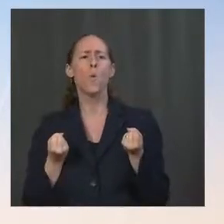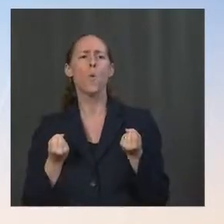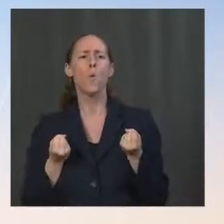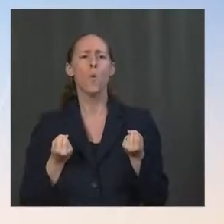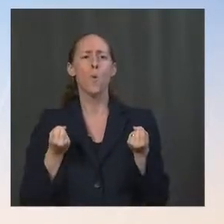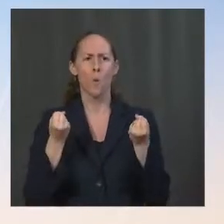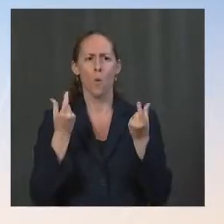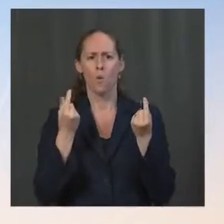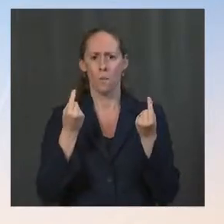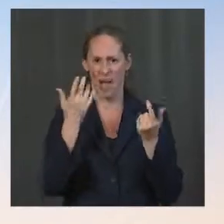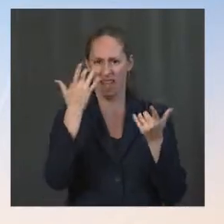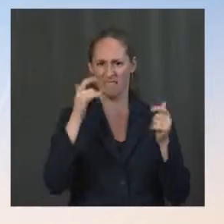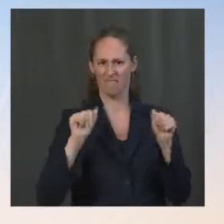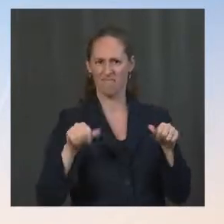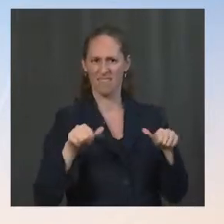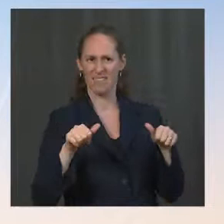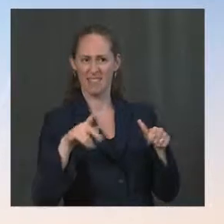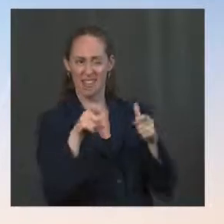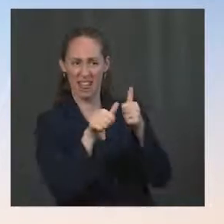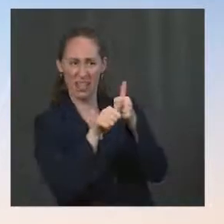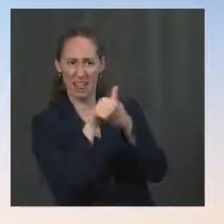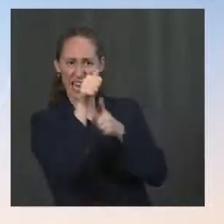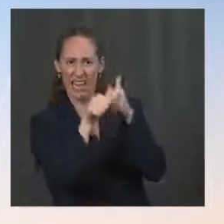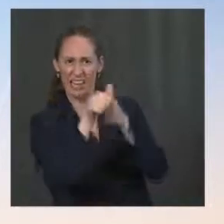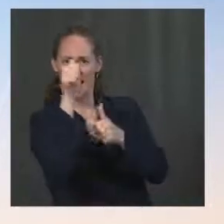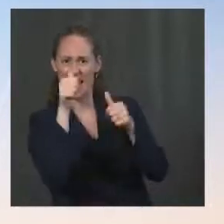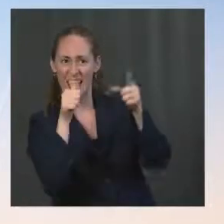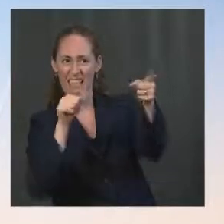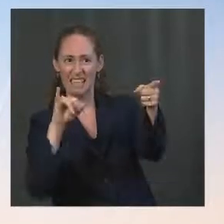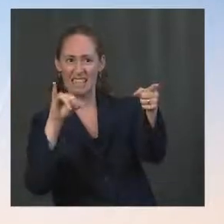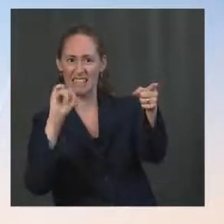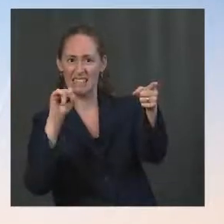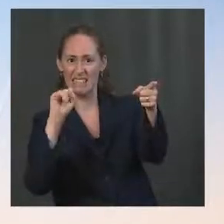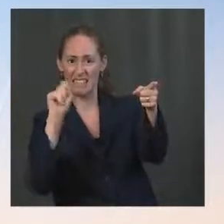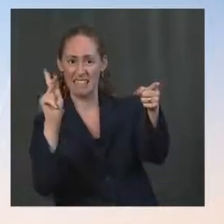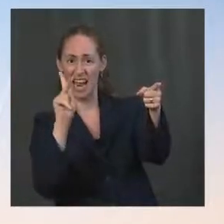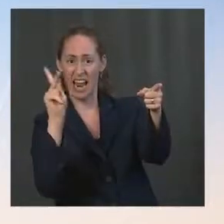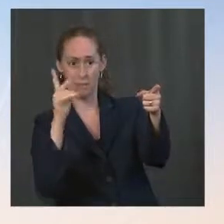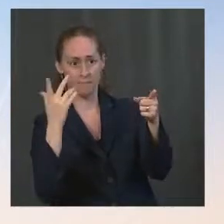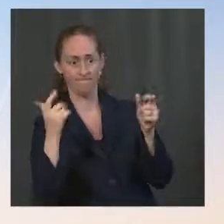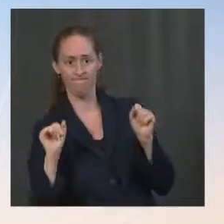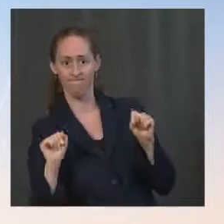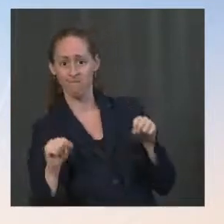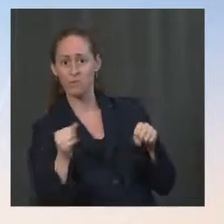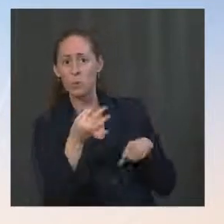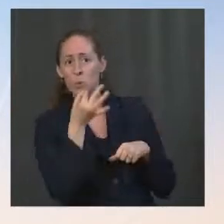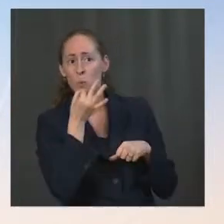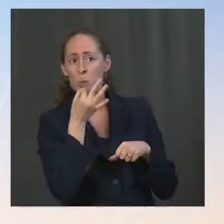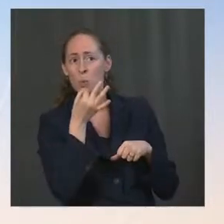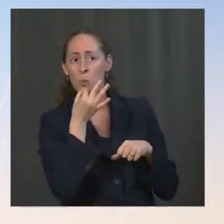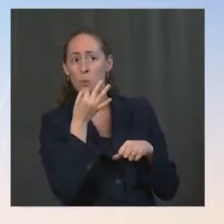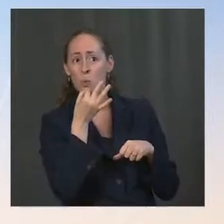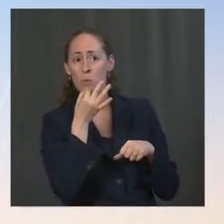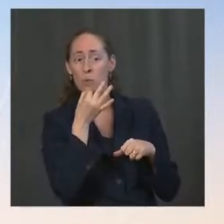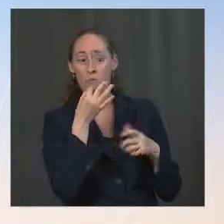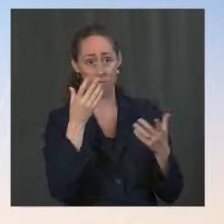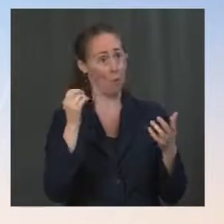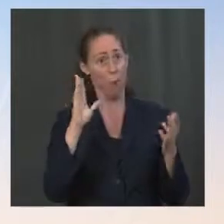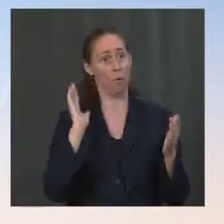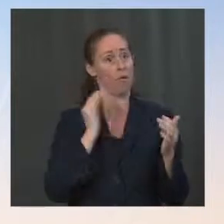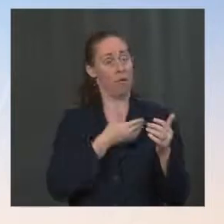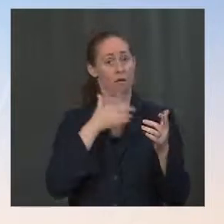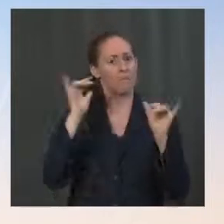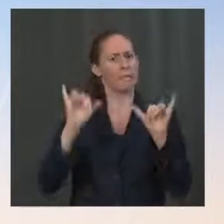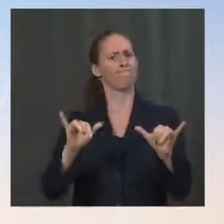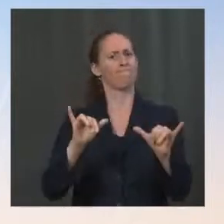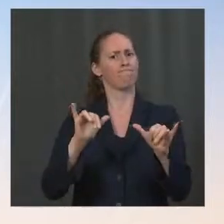or restrict the ability to continue or get as much done with the mission through August 31st? Sure. Well, I think many of